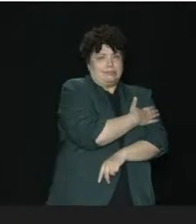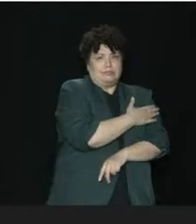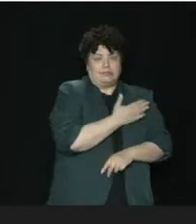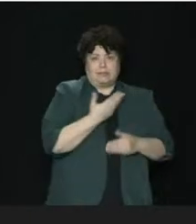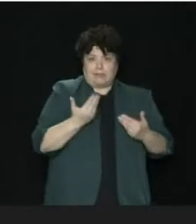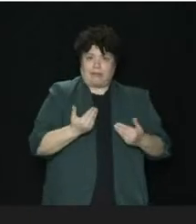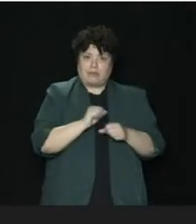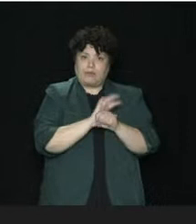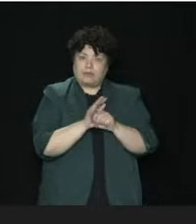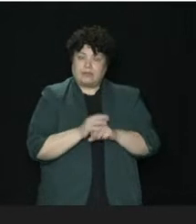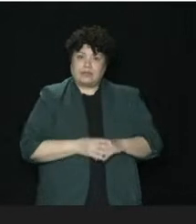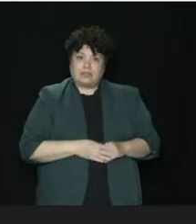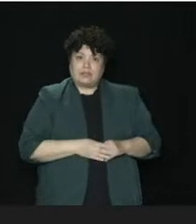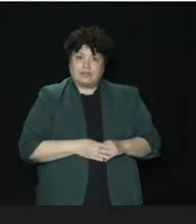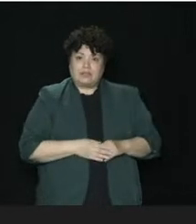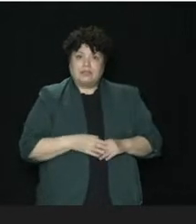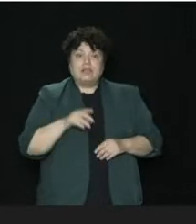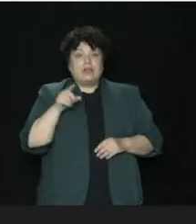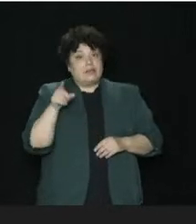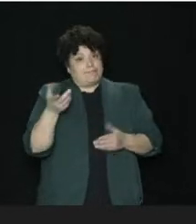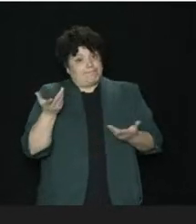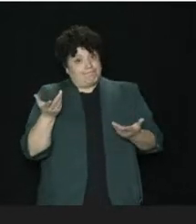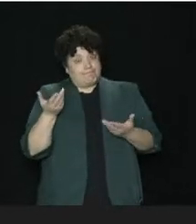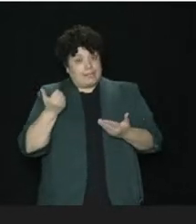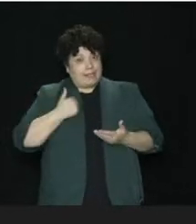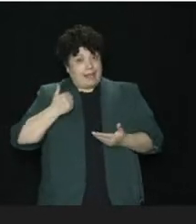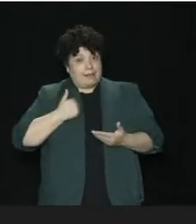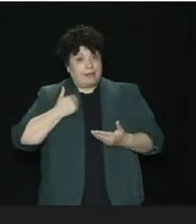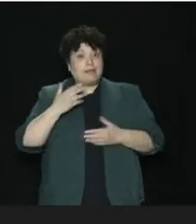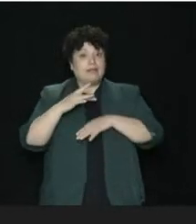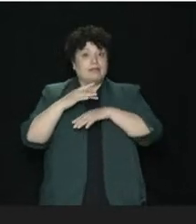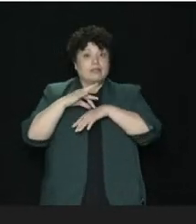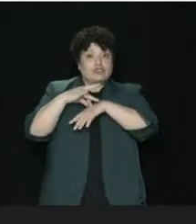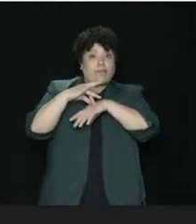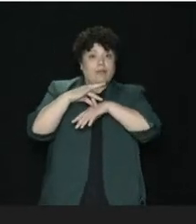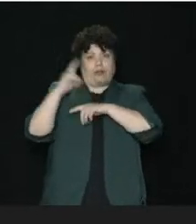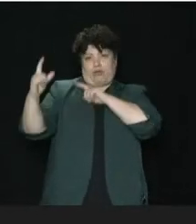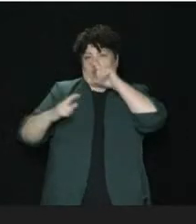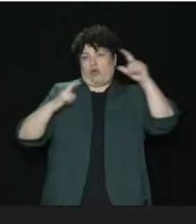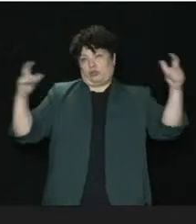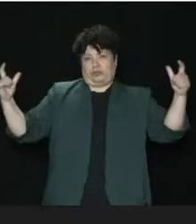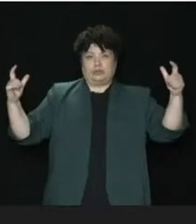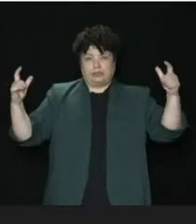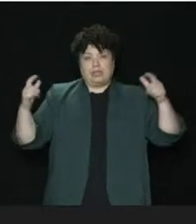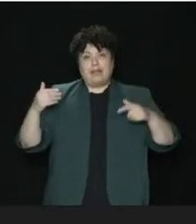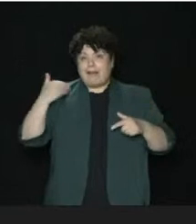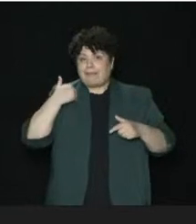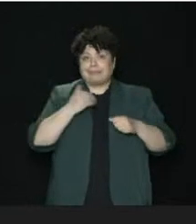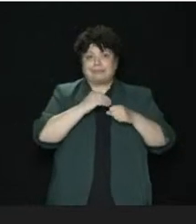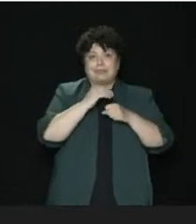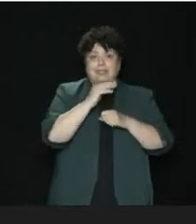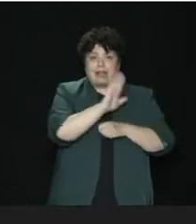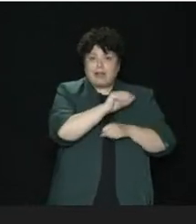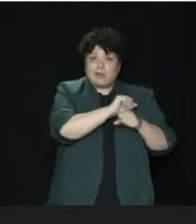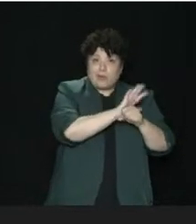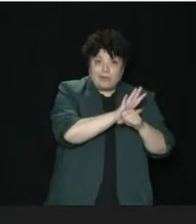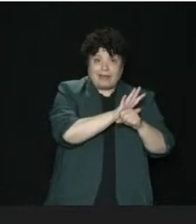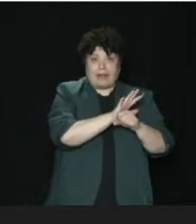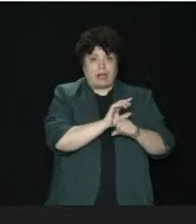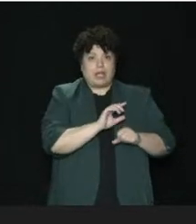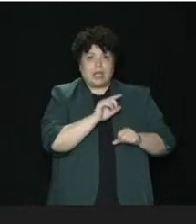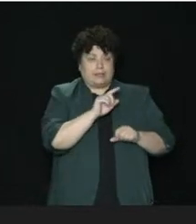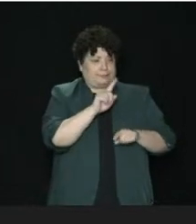As we've pointed out many times, Canada is a big country with very different realities in terms of pandemic, in terms